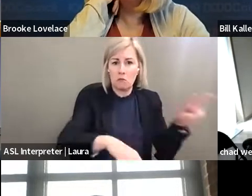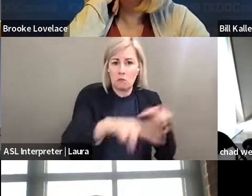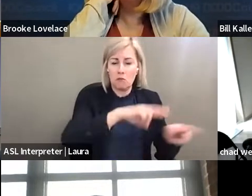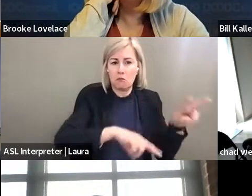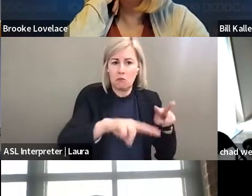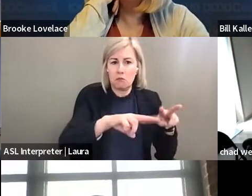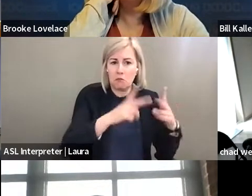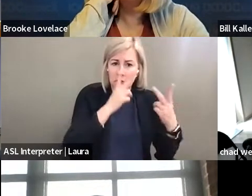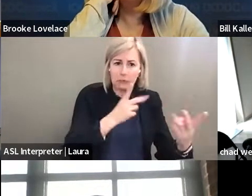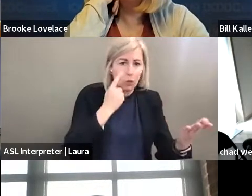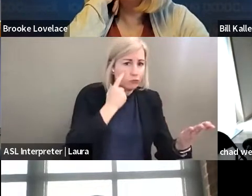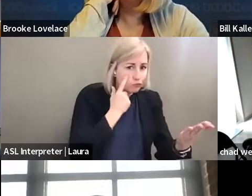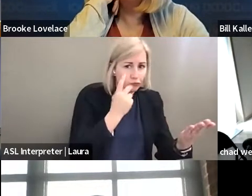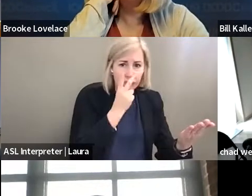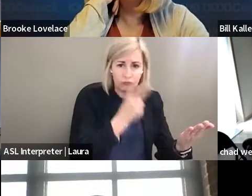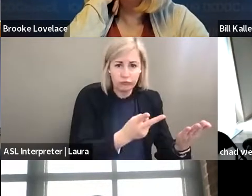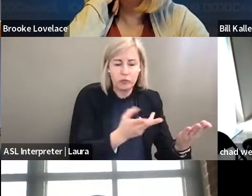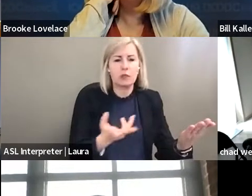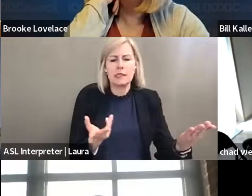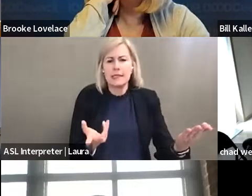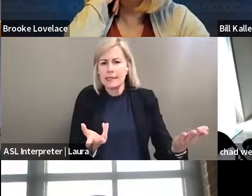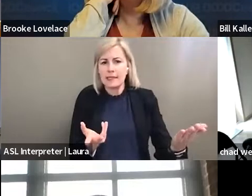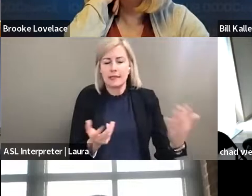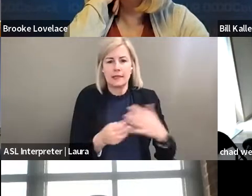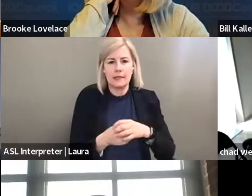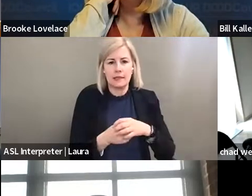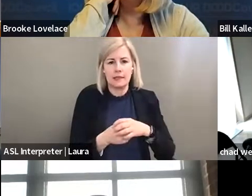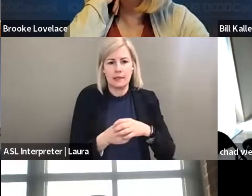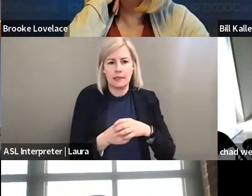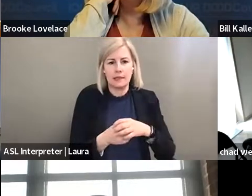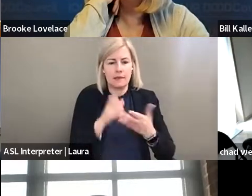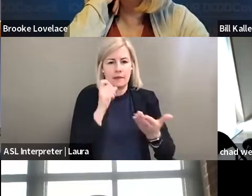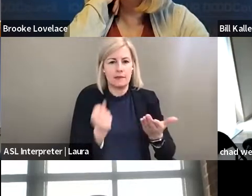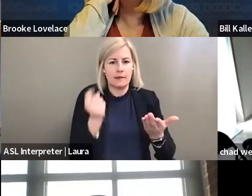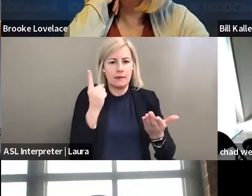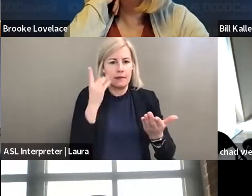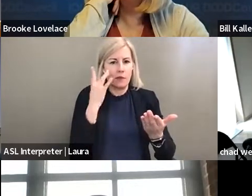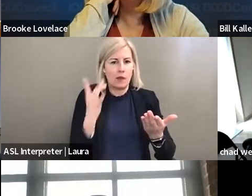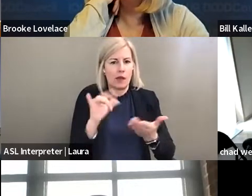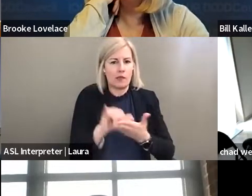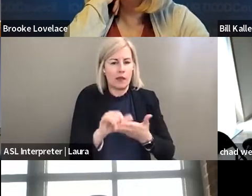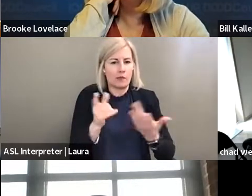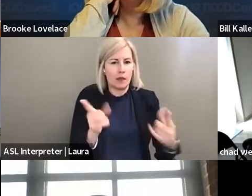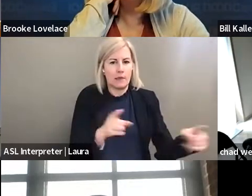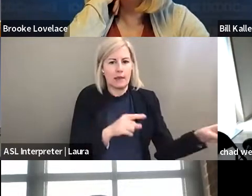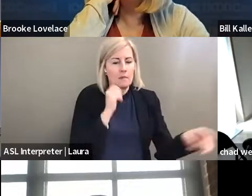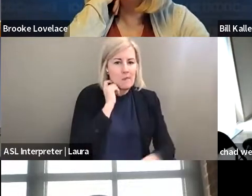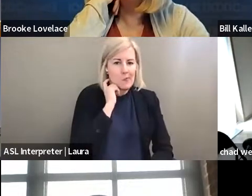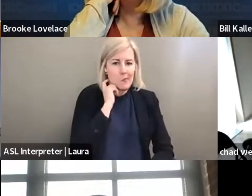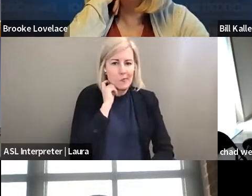and visually lay eyes on my child. So I don't understand like why that is.